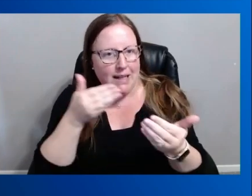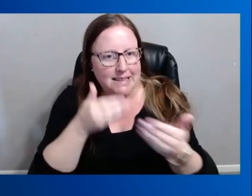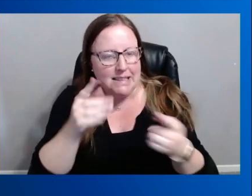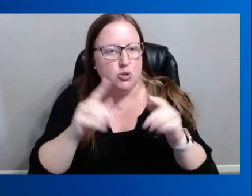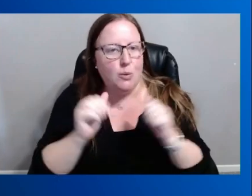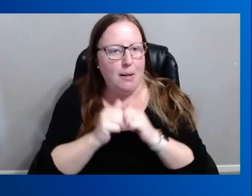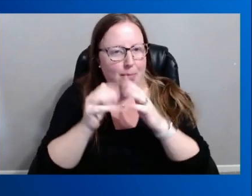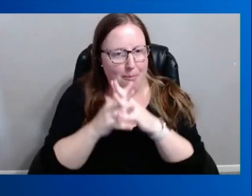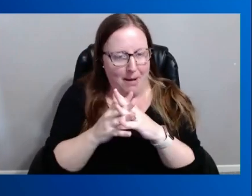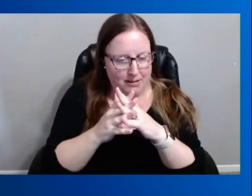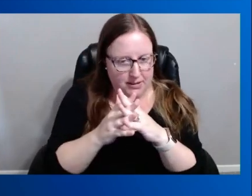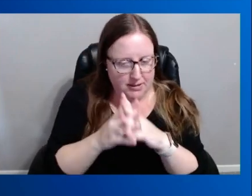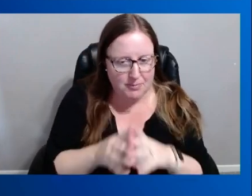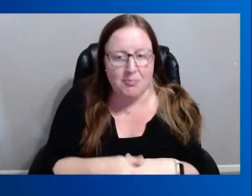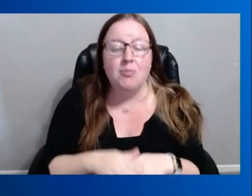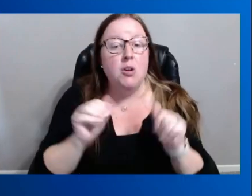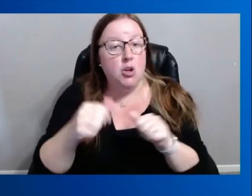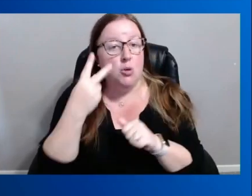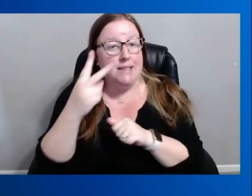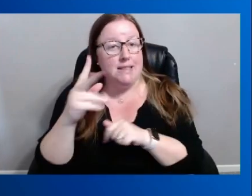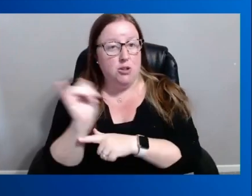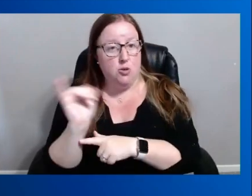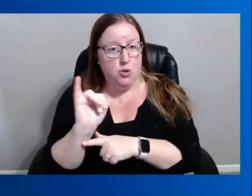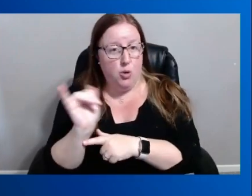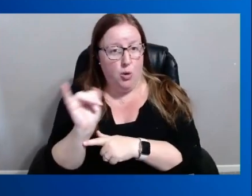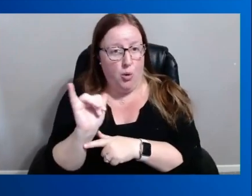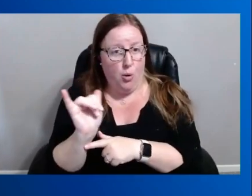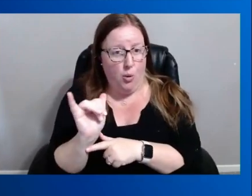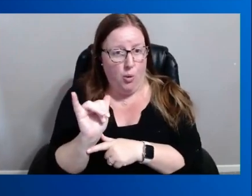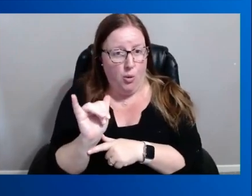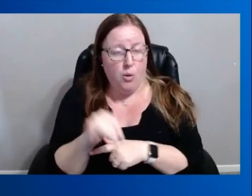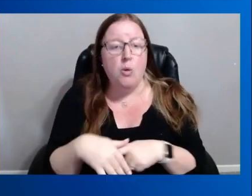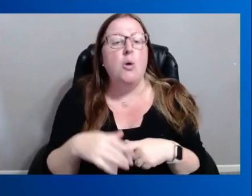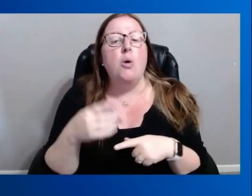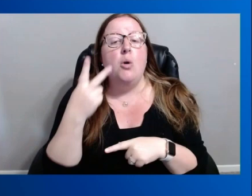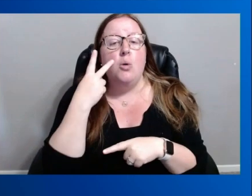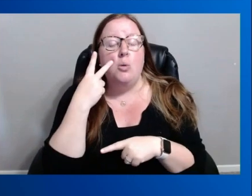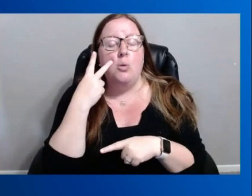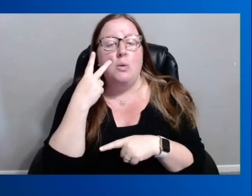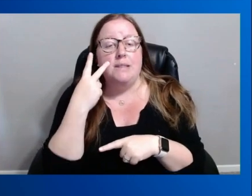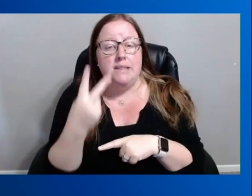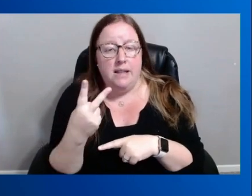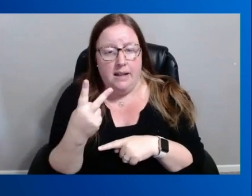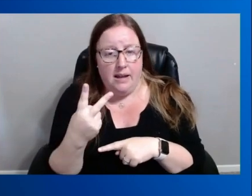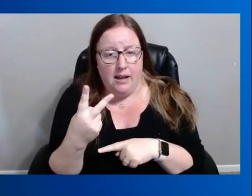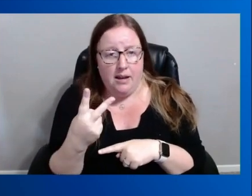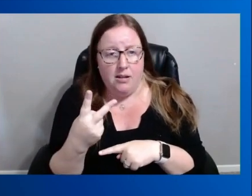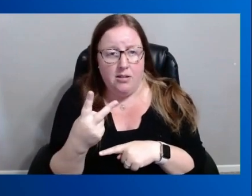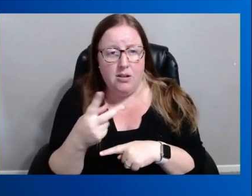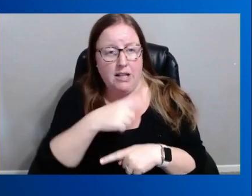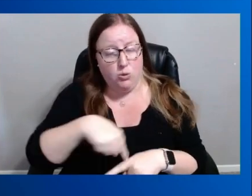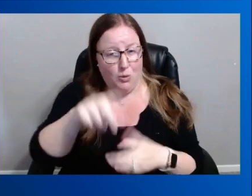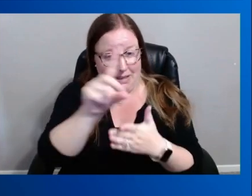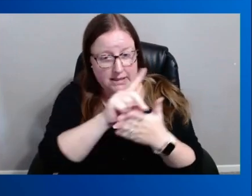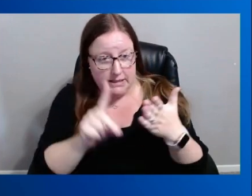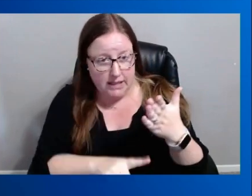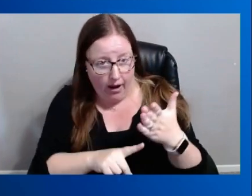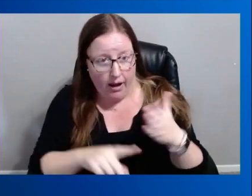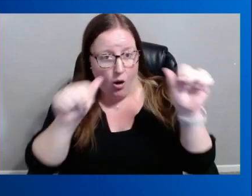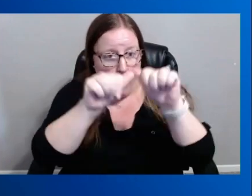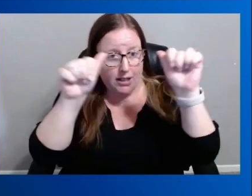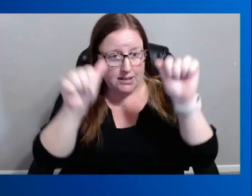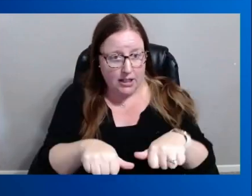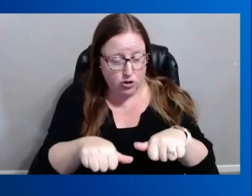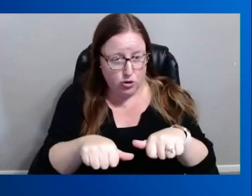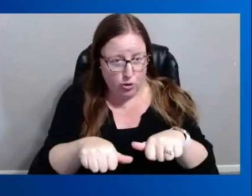And you can see here what I kind of distilled it all down to too is as we design our architectures, is how